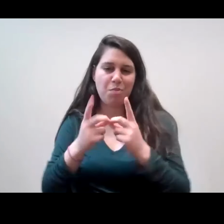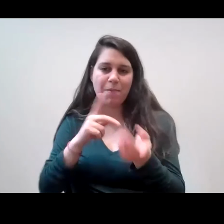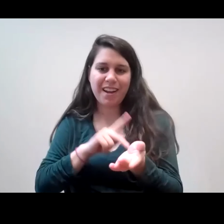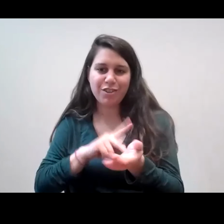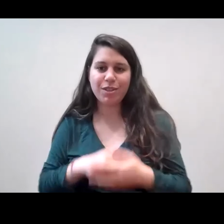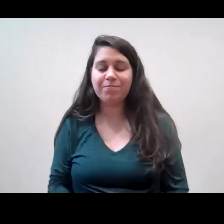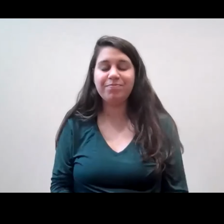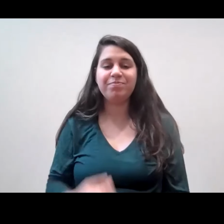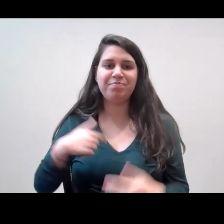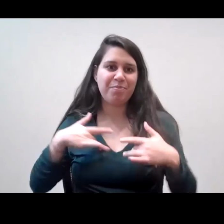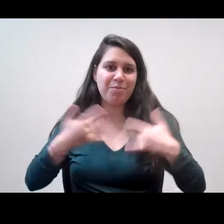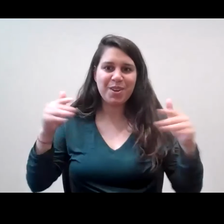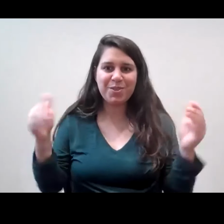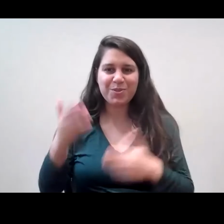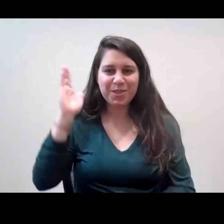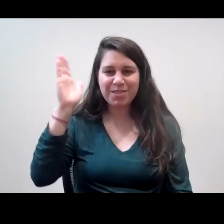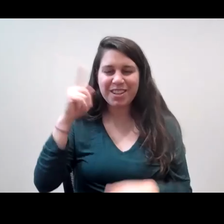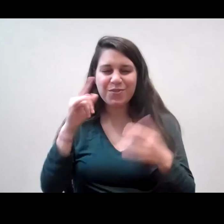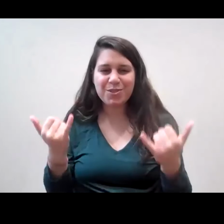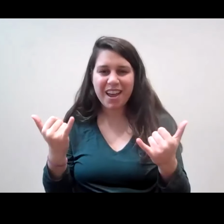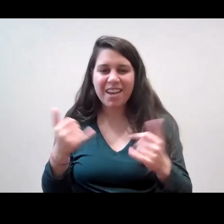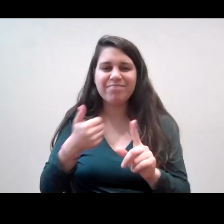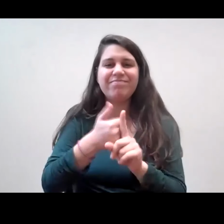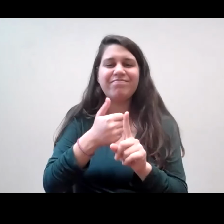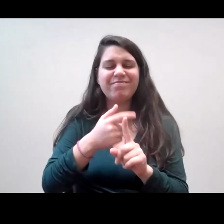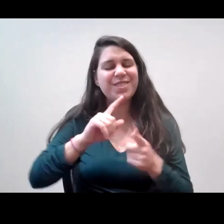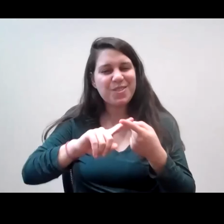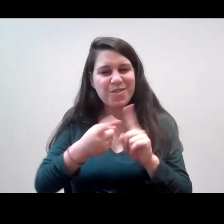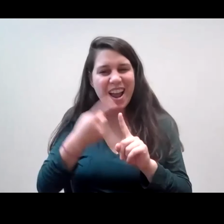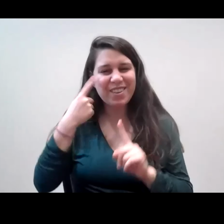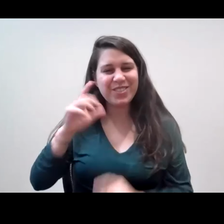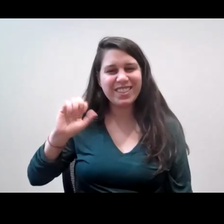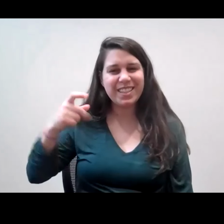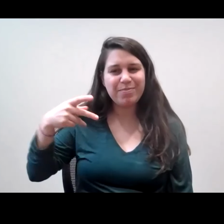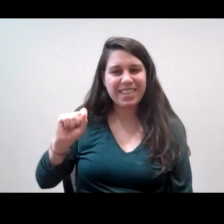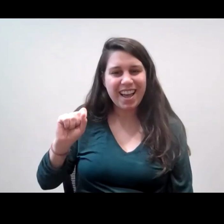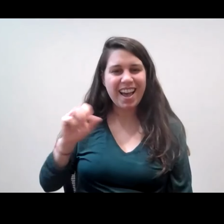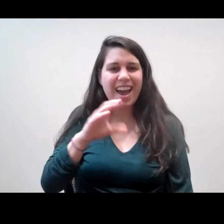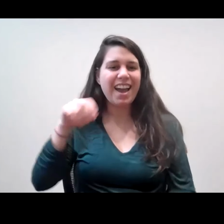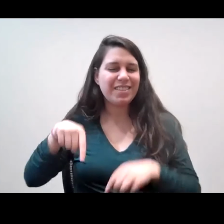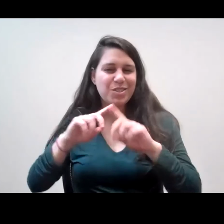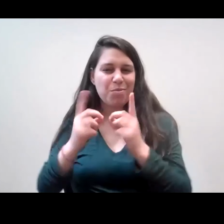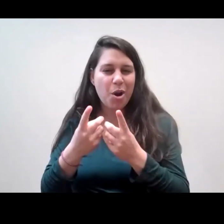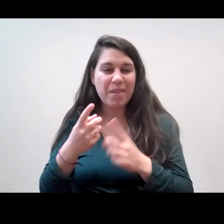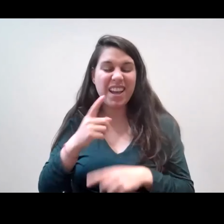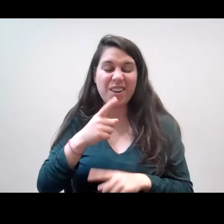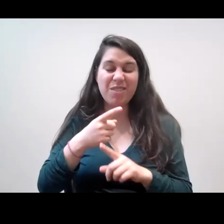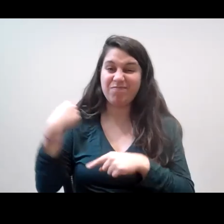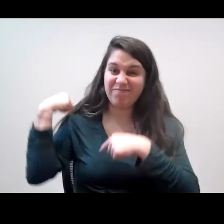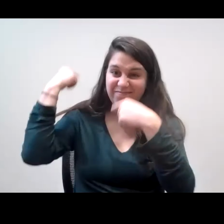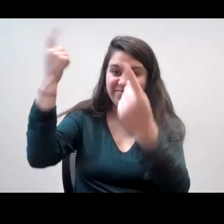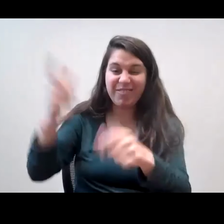to introduce our speaker today, who's a special friend of the CSPS and of the department going back a long time.